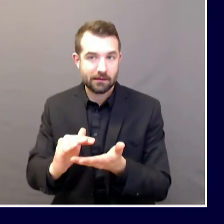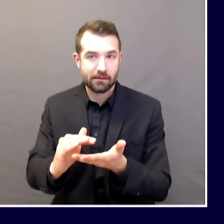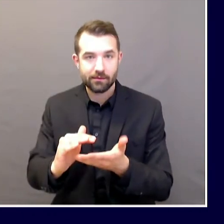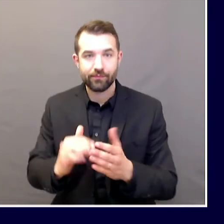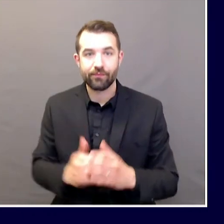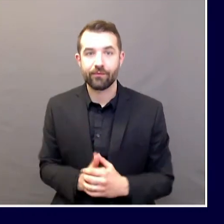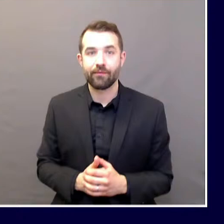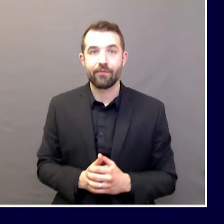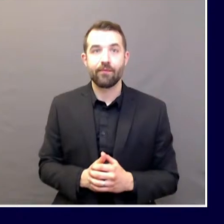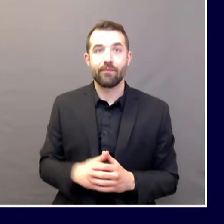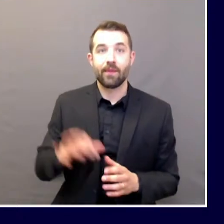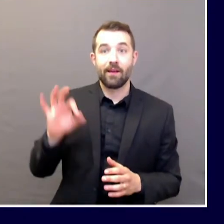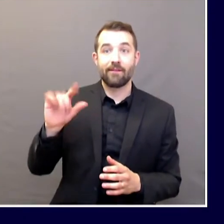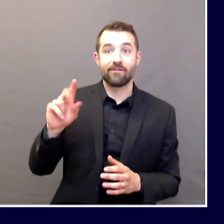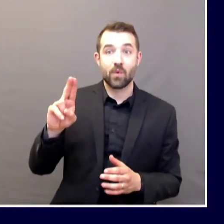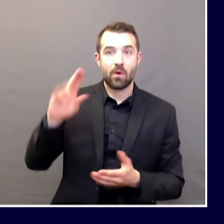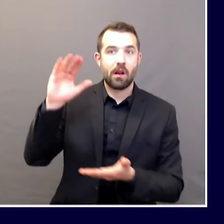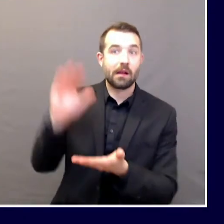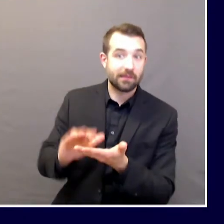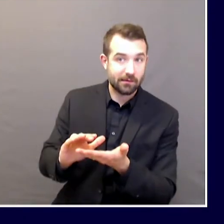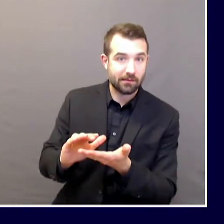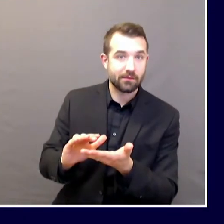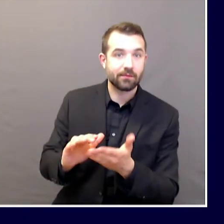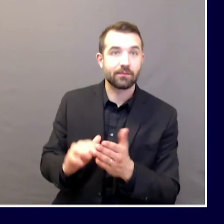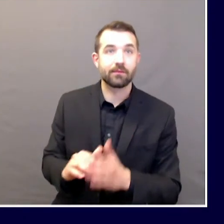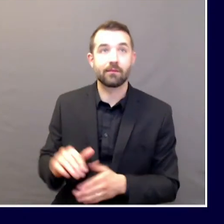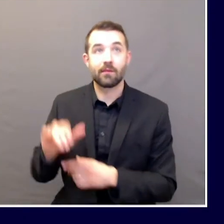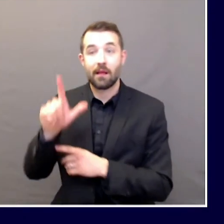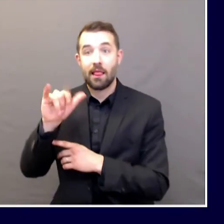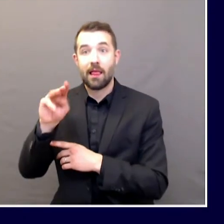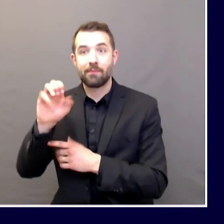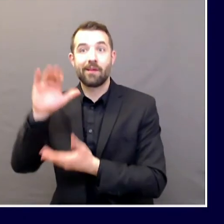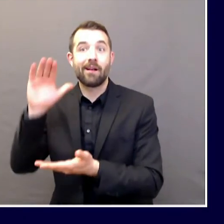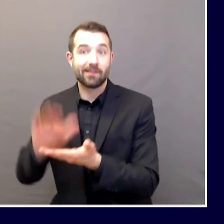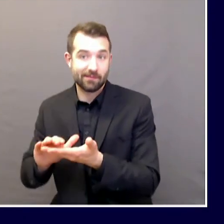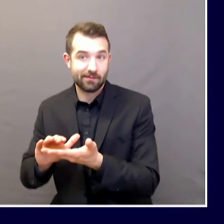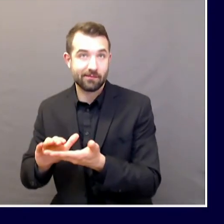year where it's been tough to find good news.